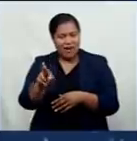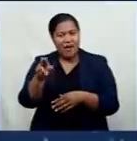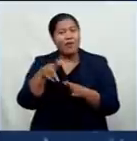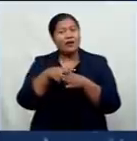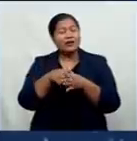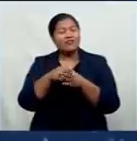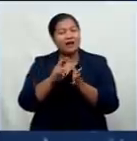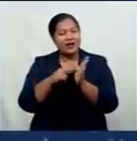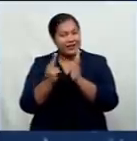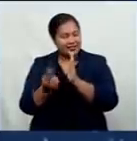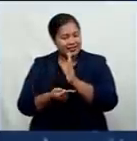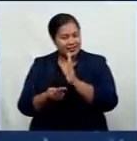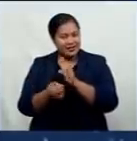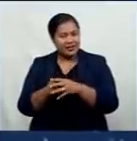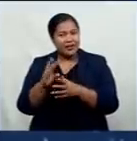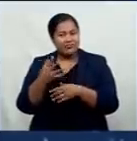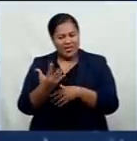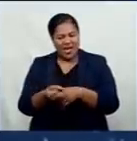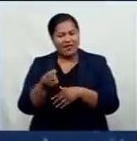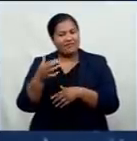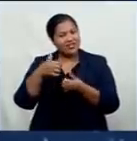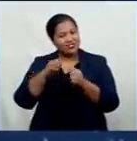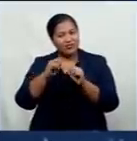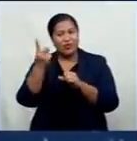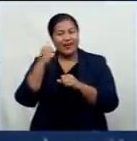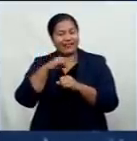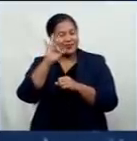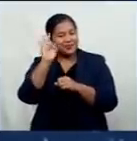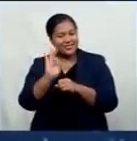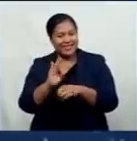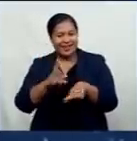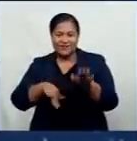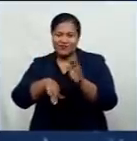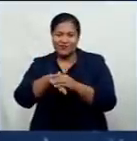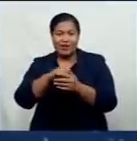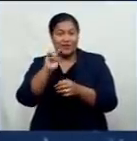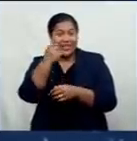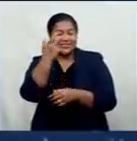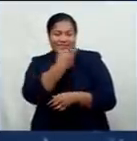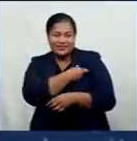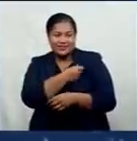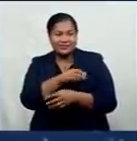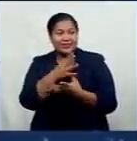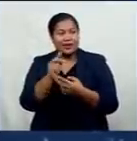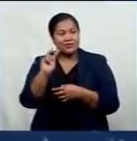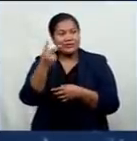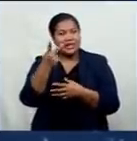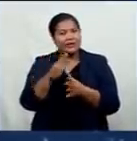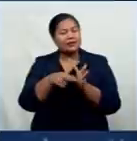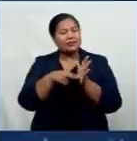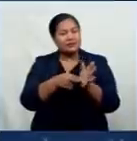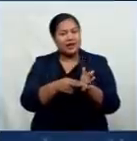Nanunga and Naitasiri, which have achieved 100% first jab. Next is Nandi.